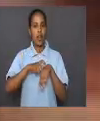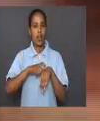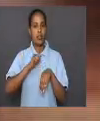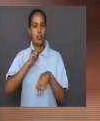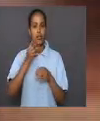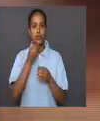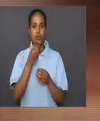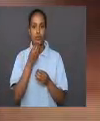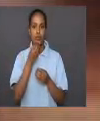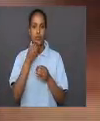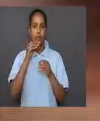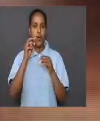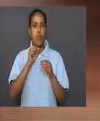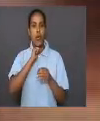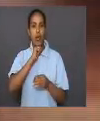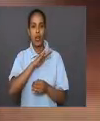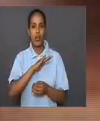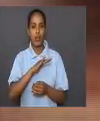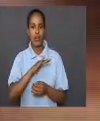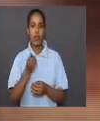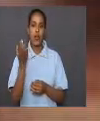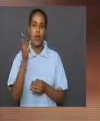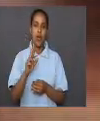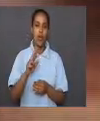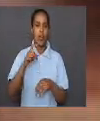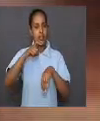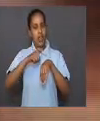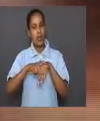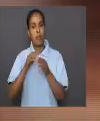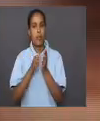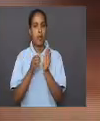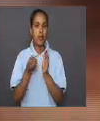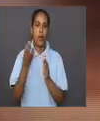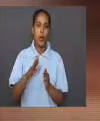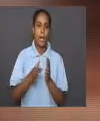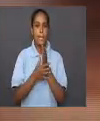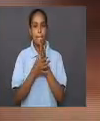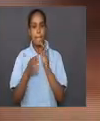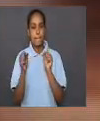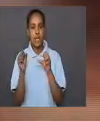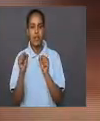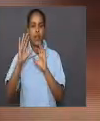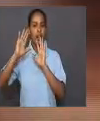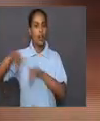saw food that was spoiled, or a time when butter or milk had